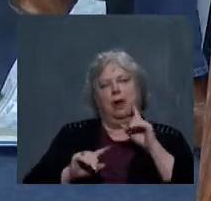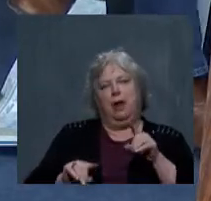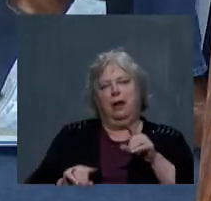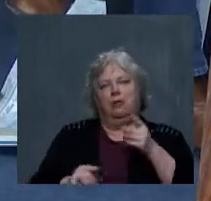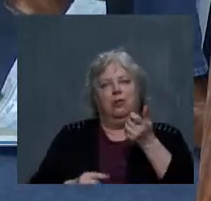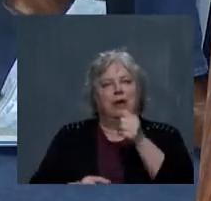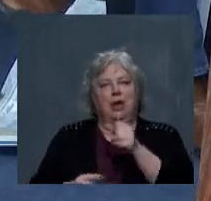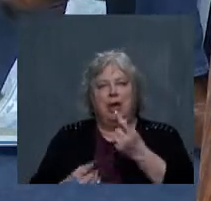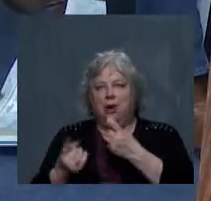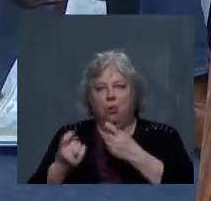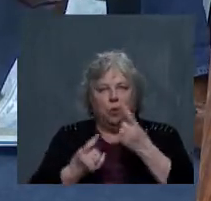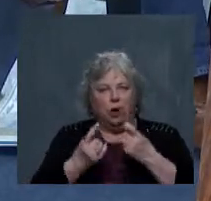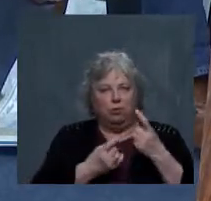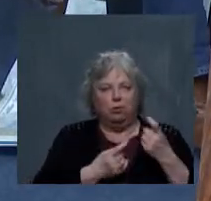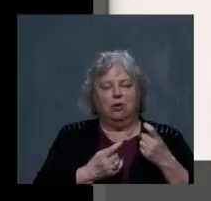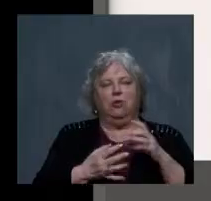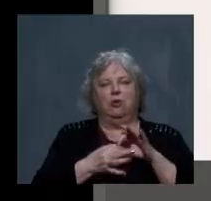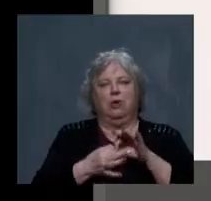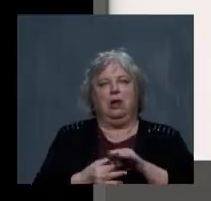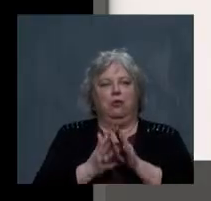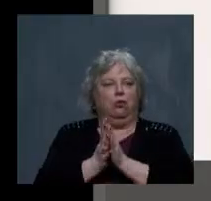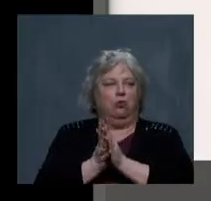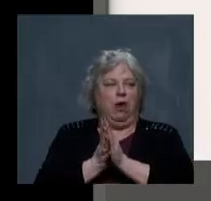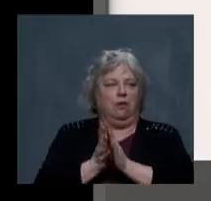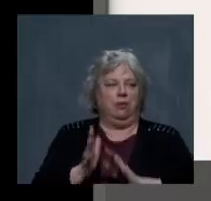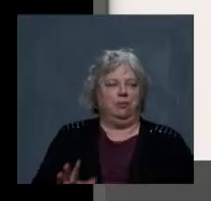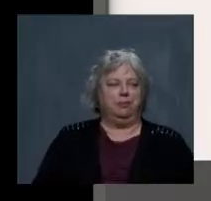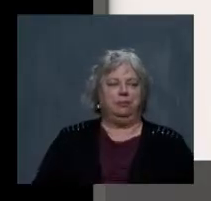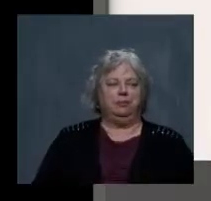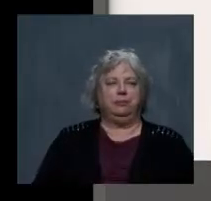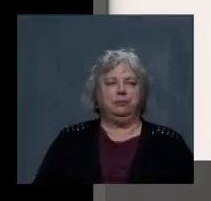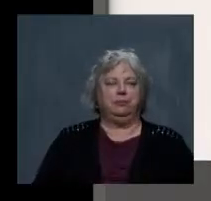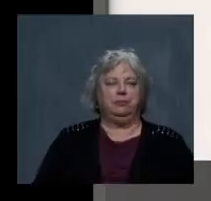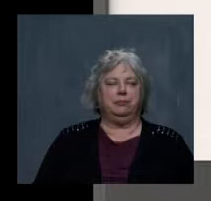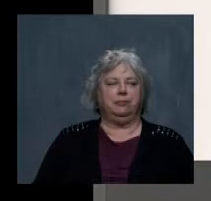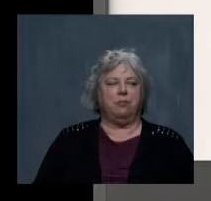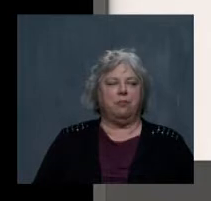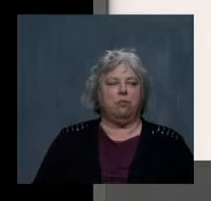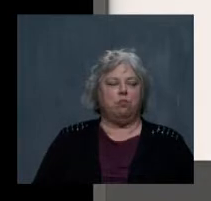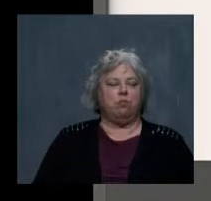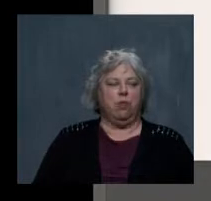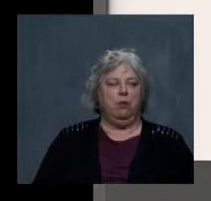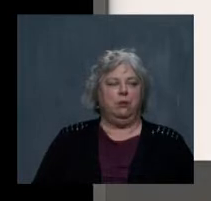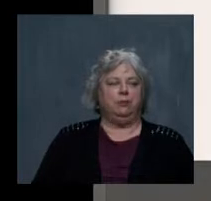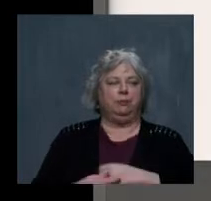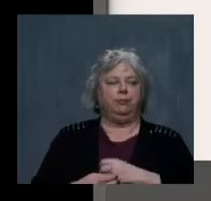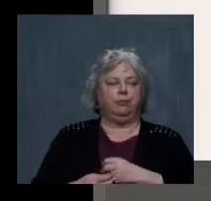this development relative to traffic. As John has indicated,